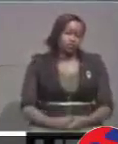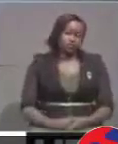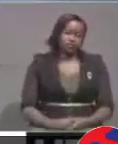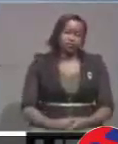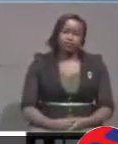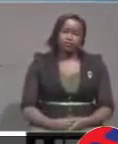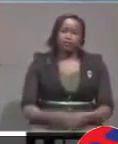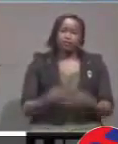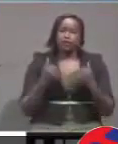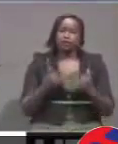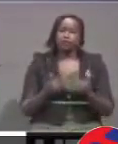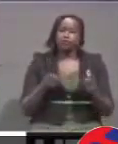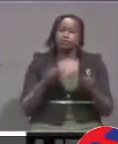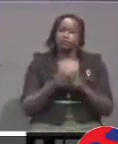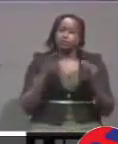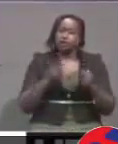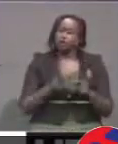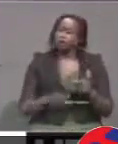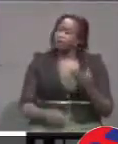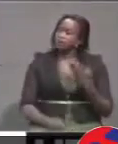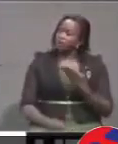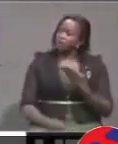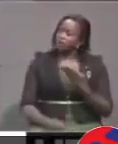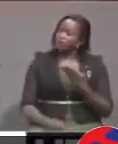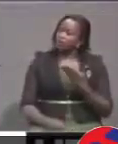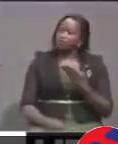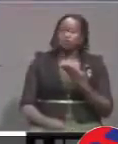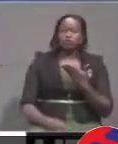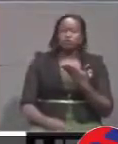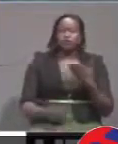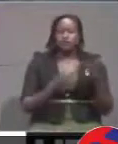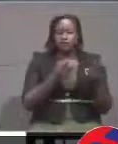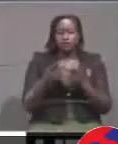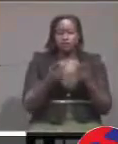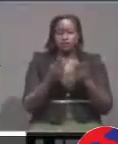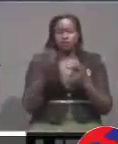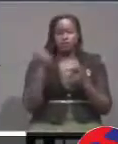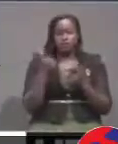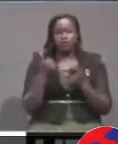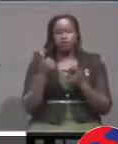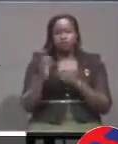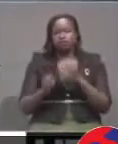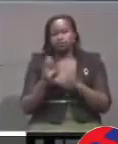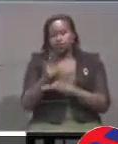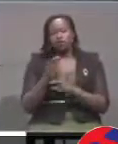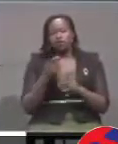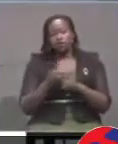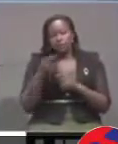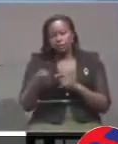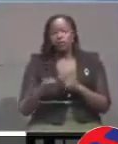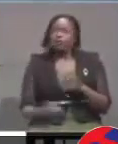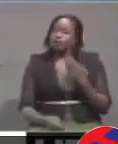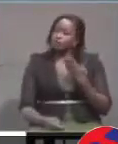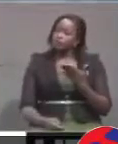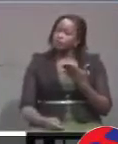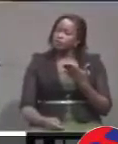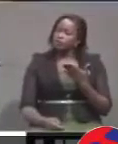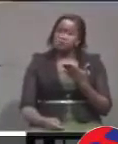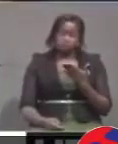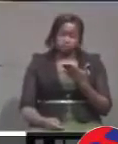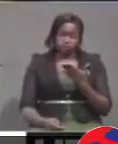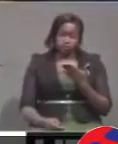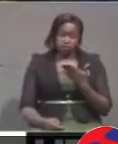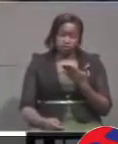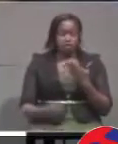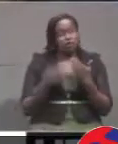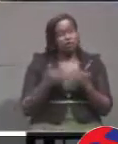this, when you go to march in there, when ukunjwa na mtuni yao ya basibi abasirikali